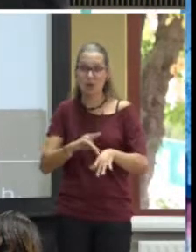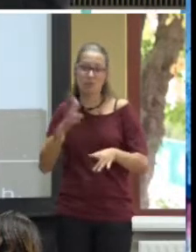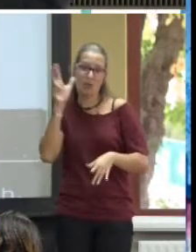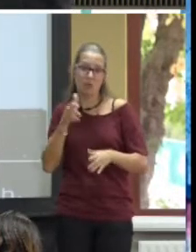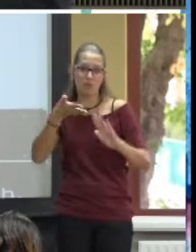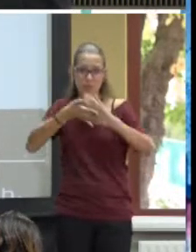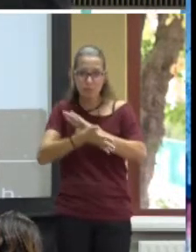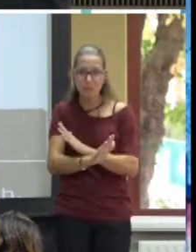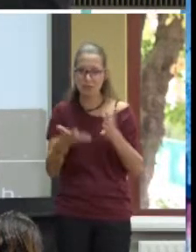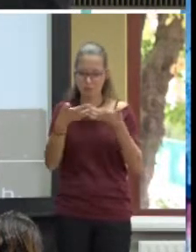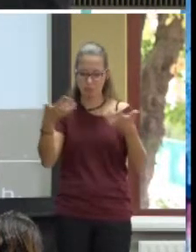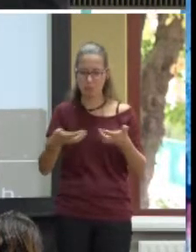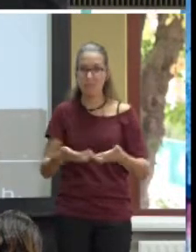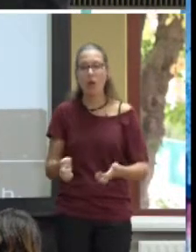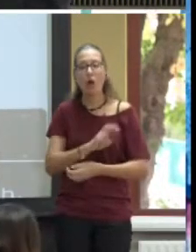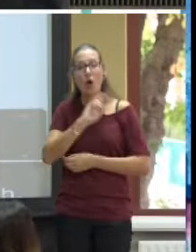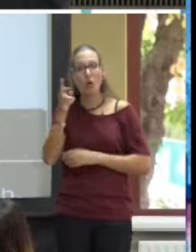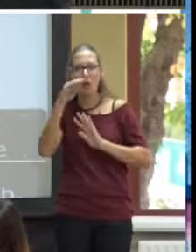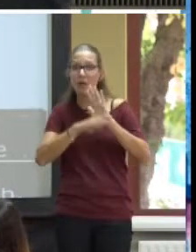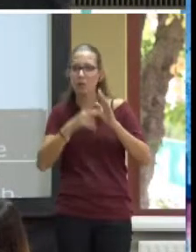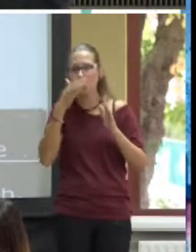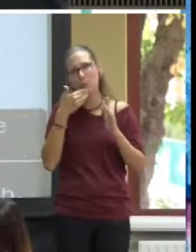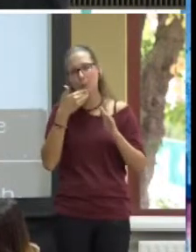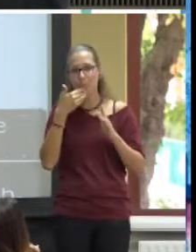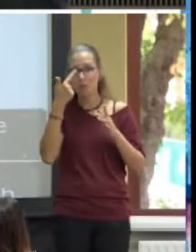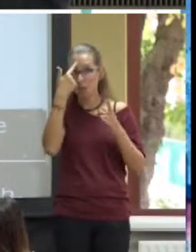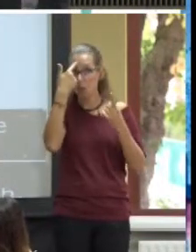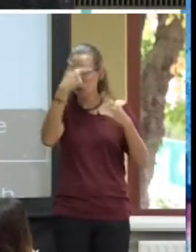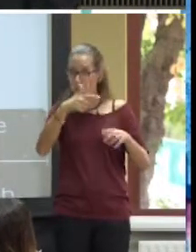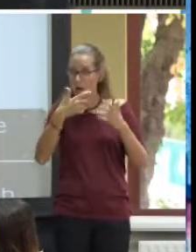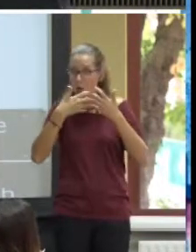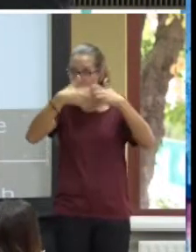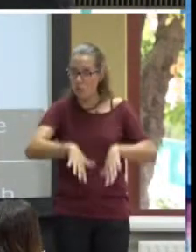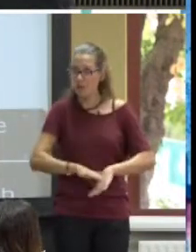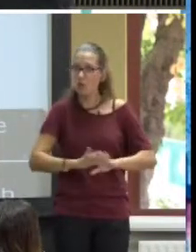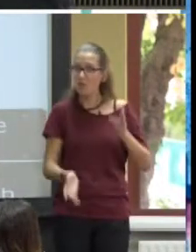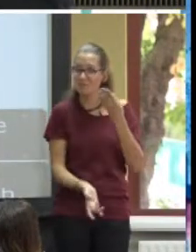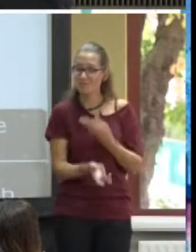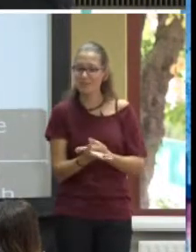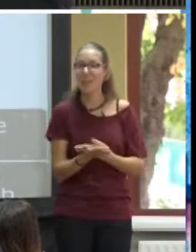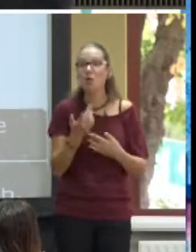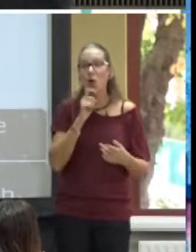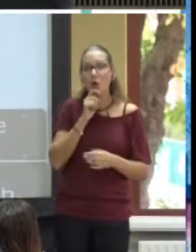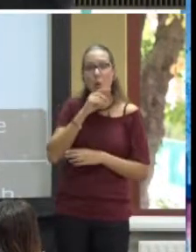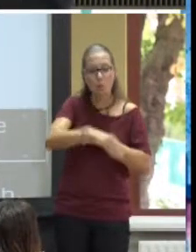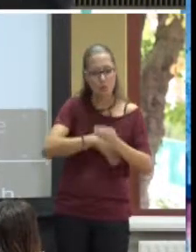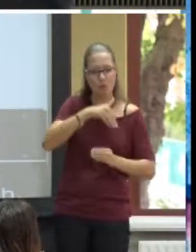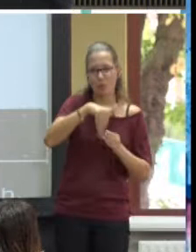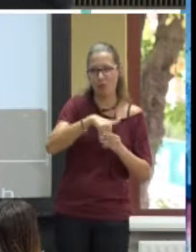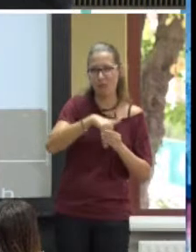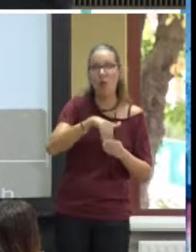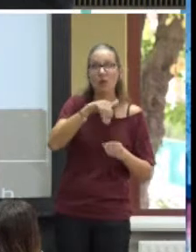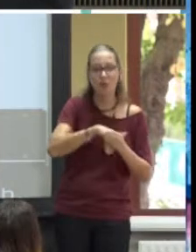videos and audio description scripts. And there are some others that are generated by the app in an automated manner